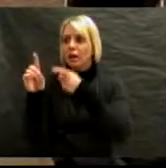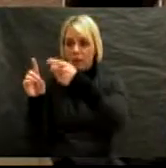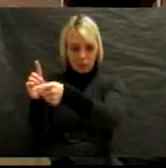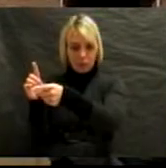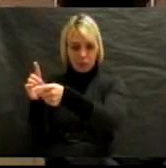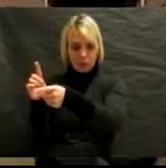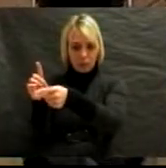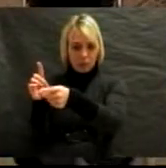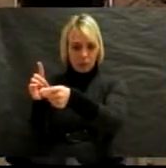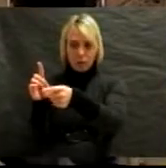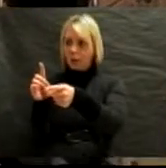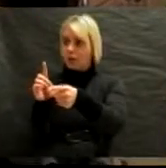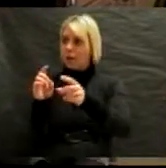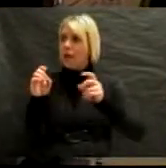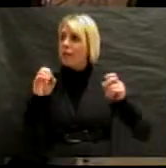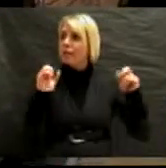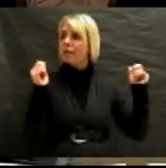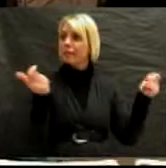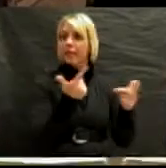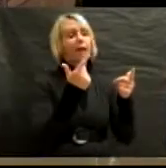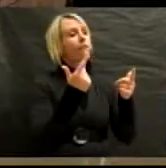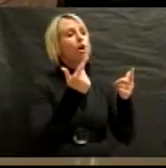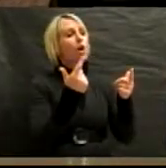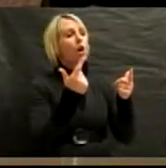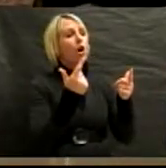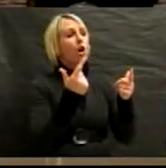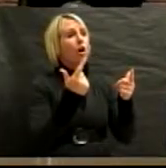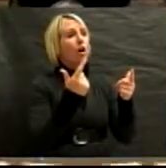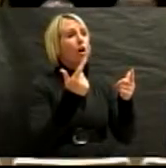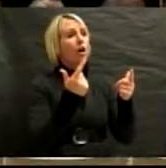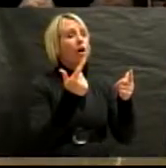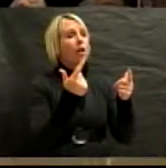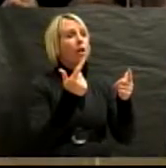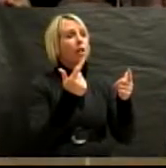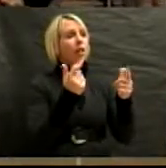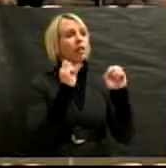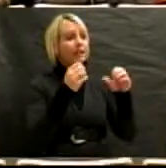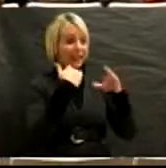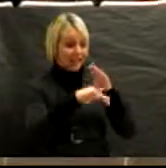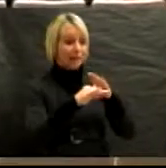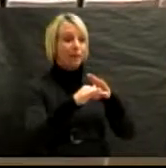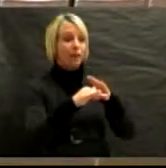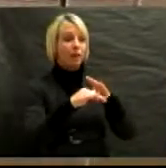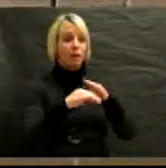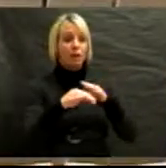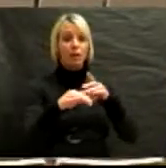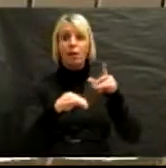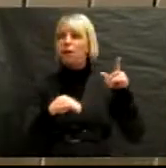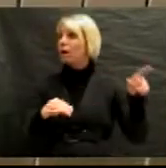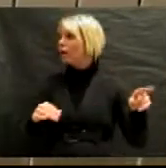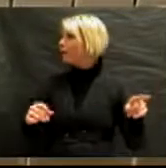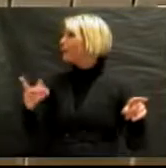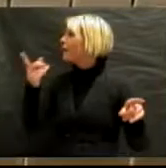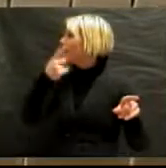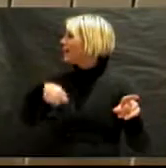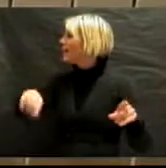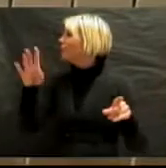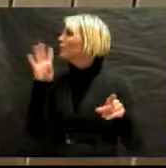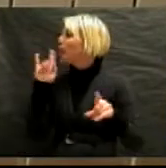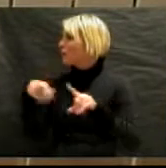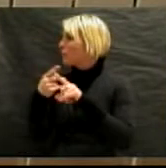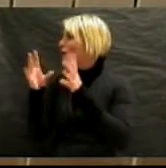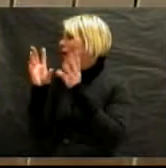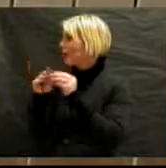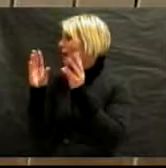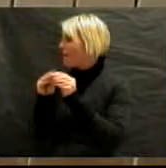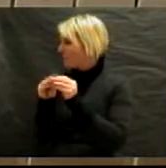email it, yeah, and they'll Did probably, you- they'll talk about it at the MSBA Yeah. conference too in January. but there, some district proposed, Yep.